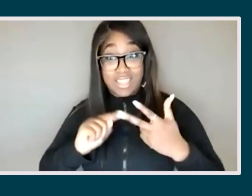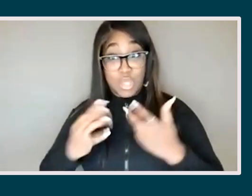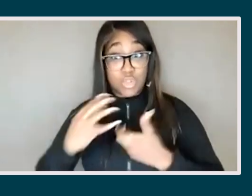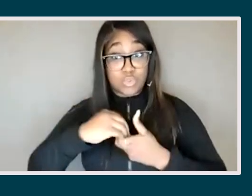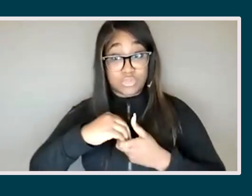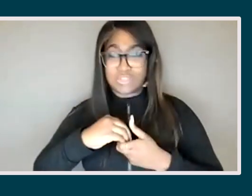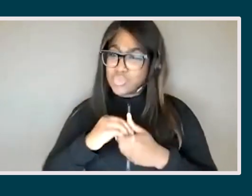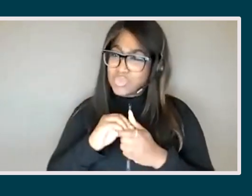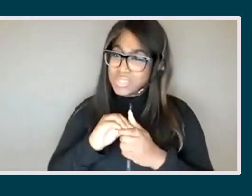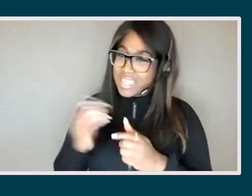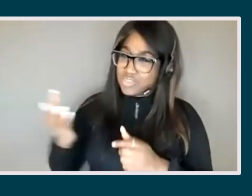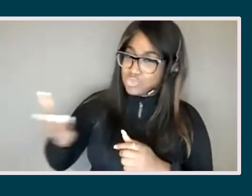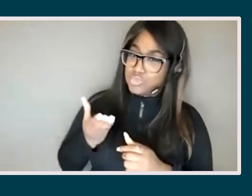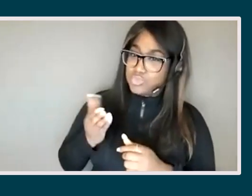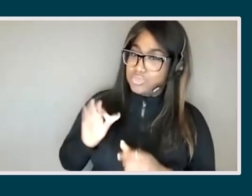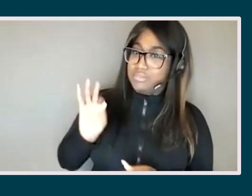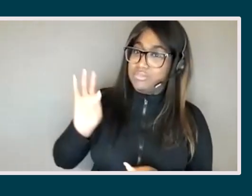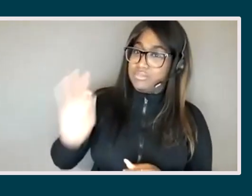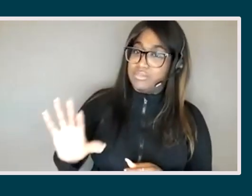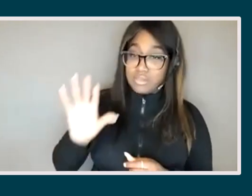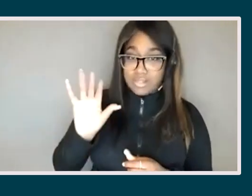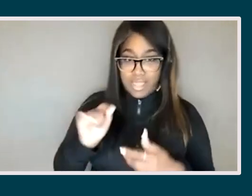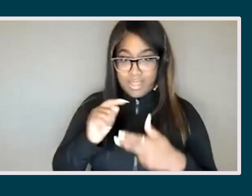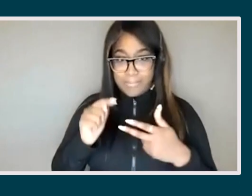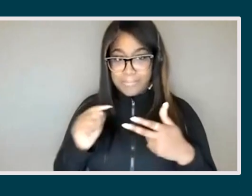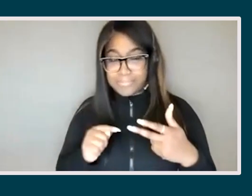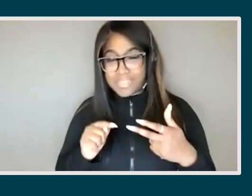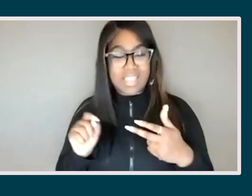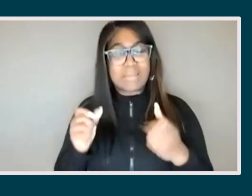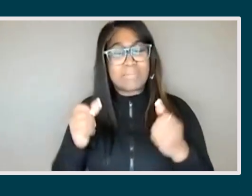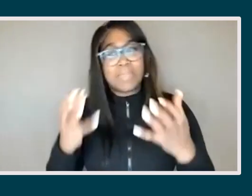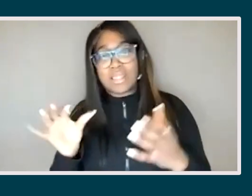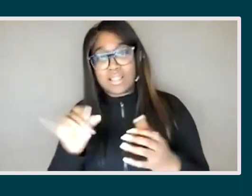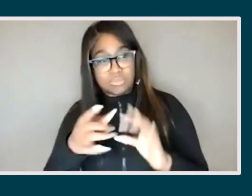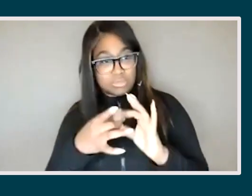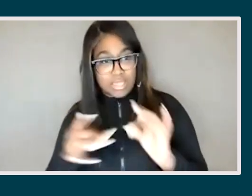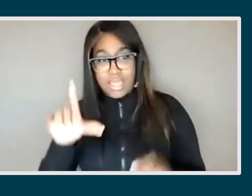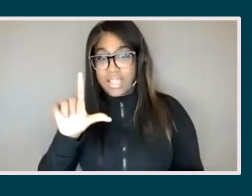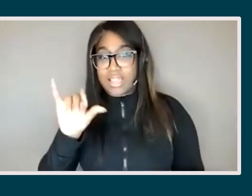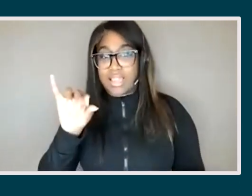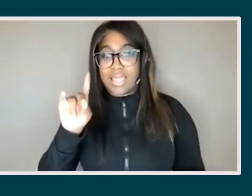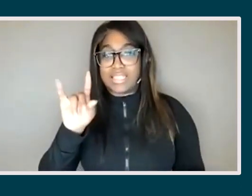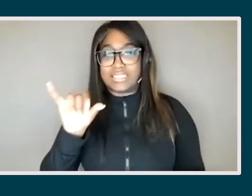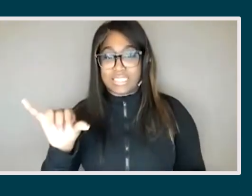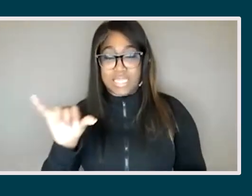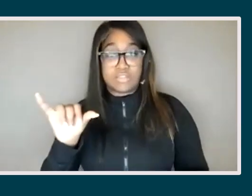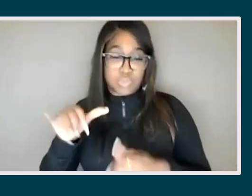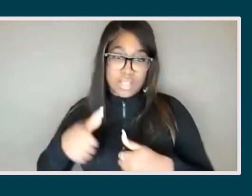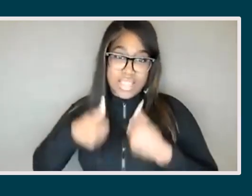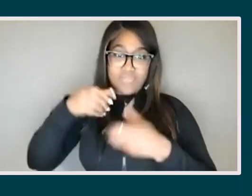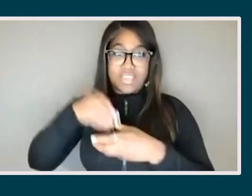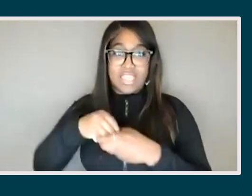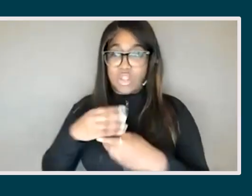inclusion. You're introducing it. There are so many, as you said, Lindsey, living in, a white